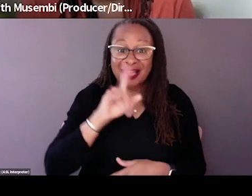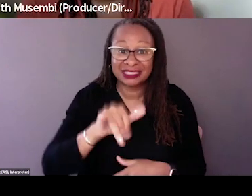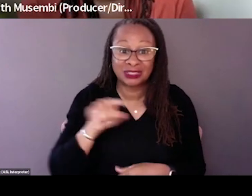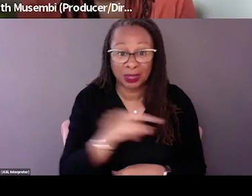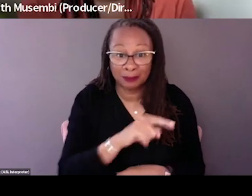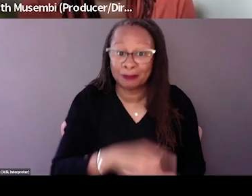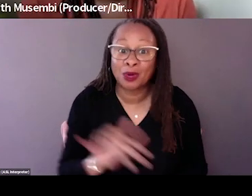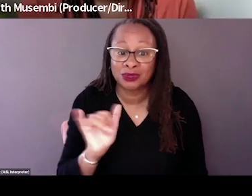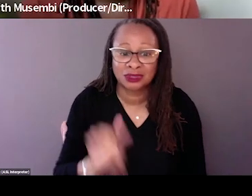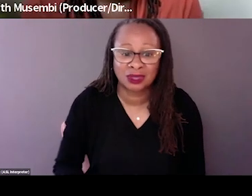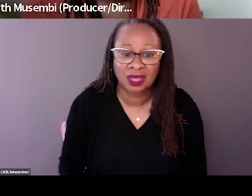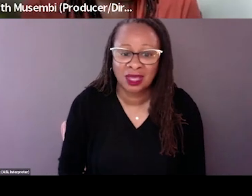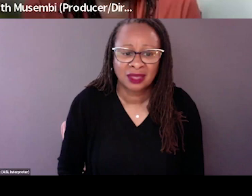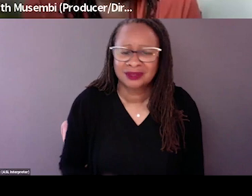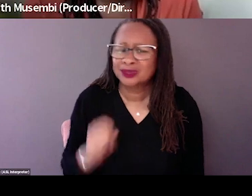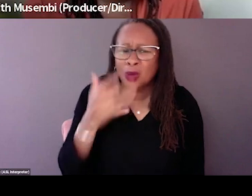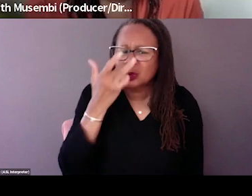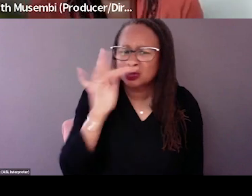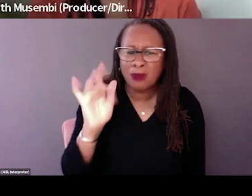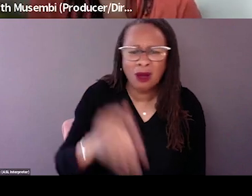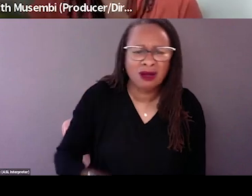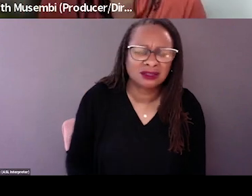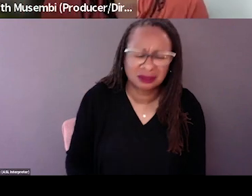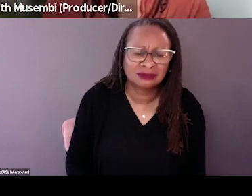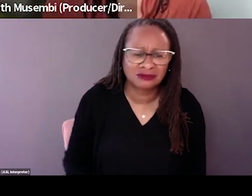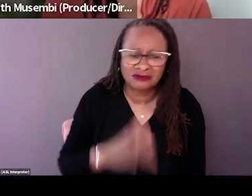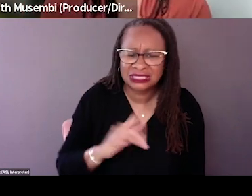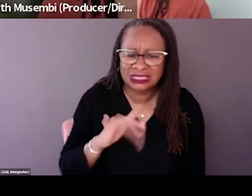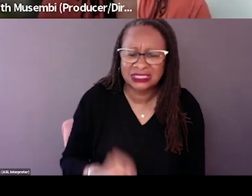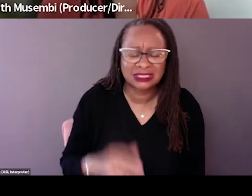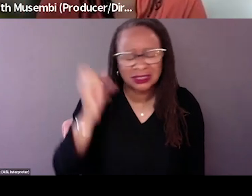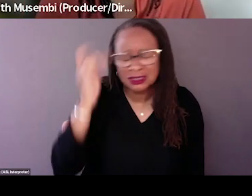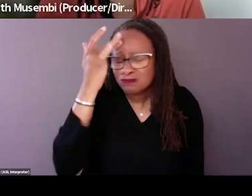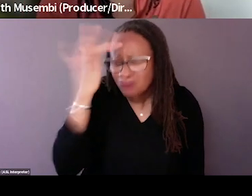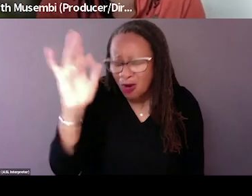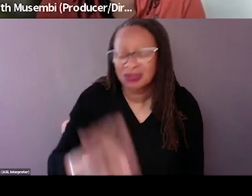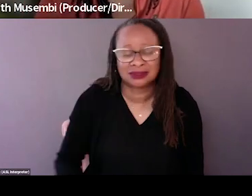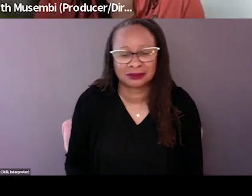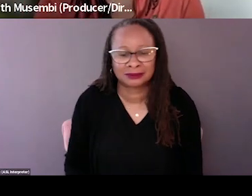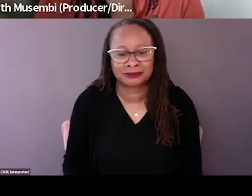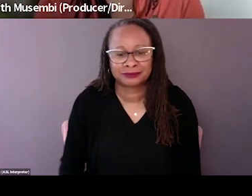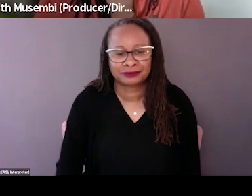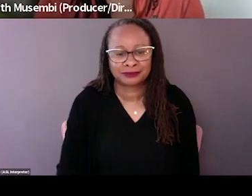it's so smart. Really is. So smart. Yeah.